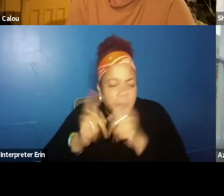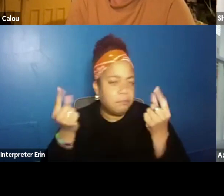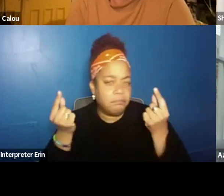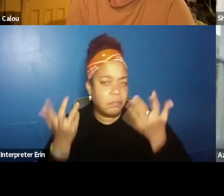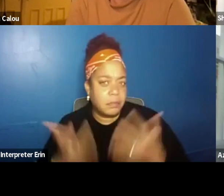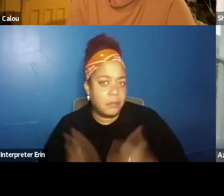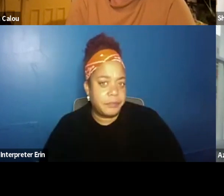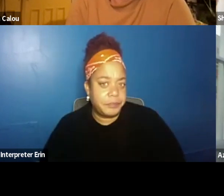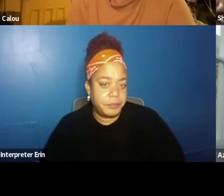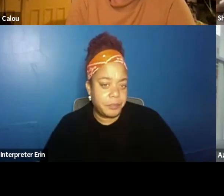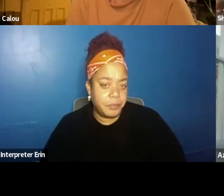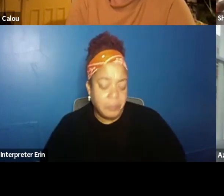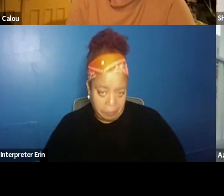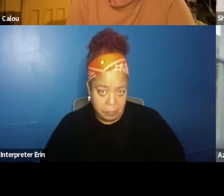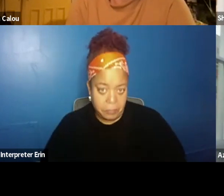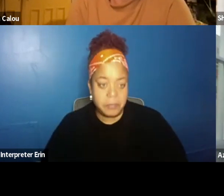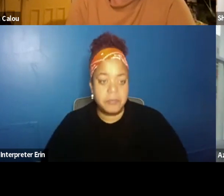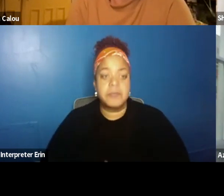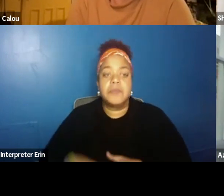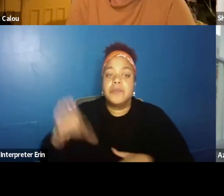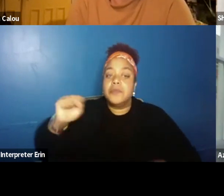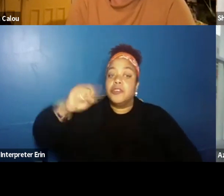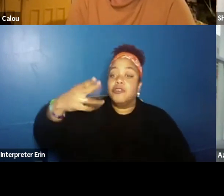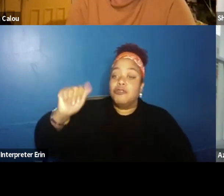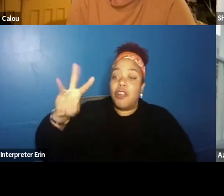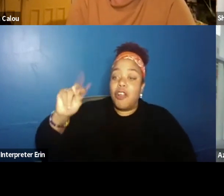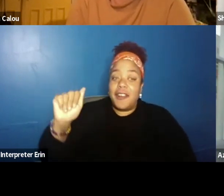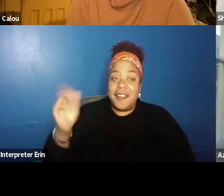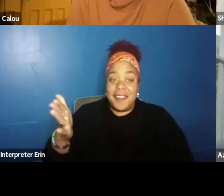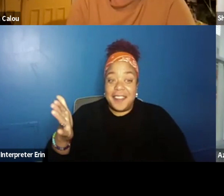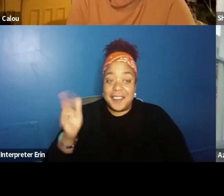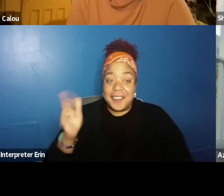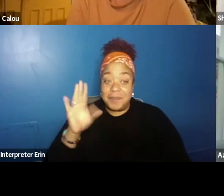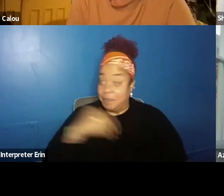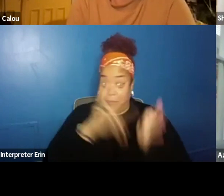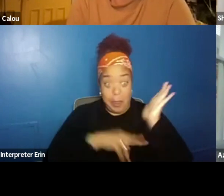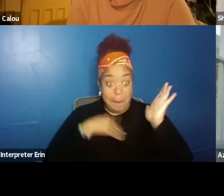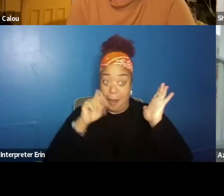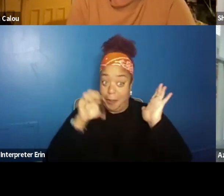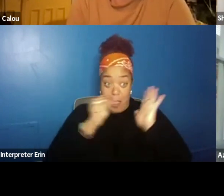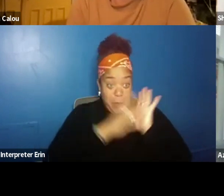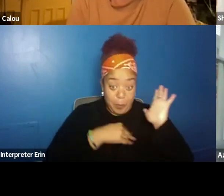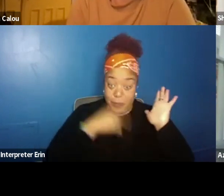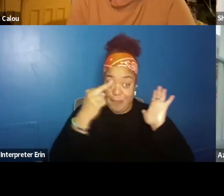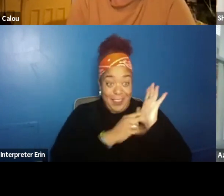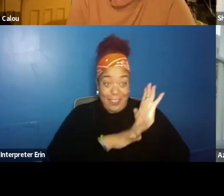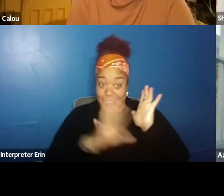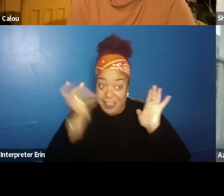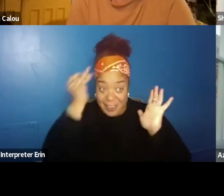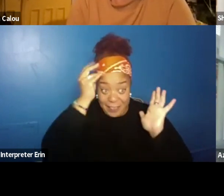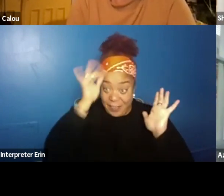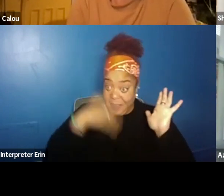I really I had to look at my notes because I just got so much going on. I have so much going on. I have to look at my notes. It's cool